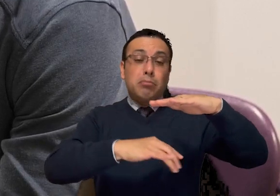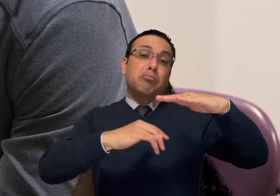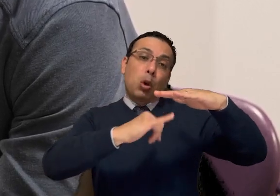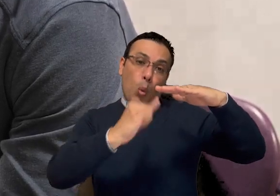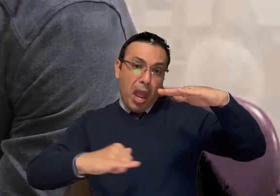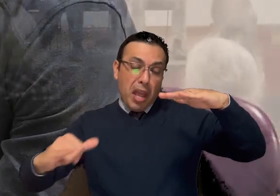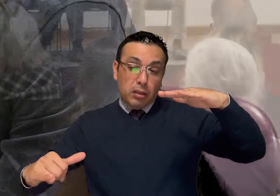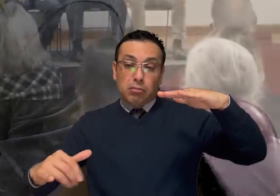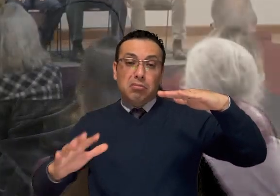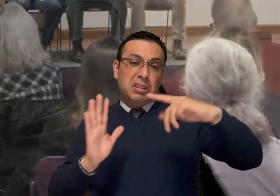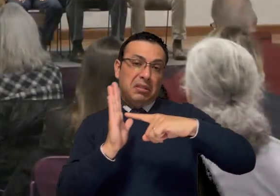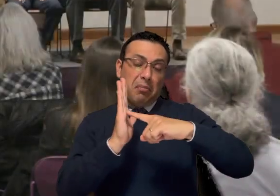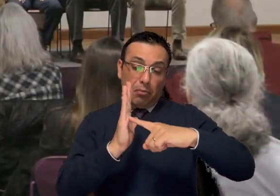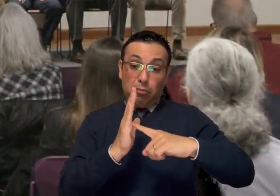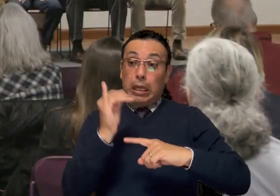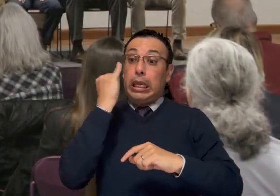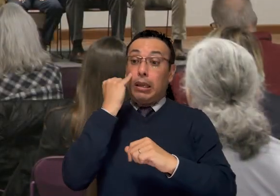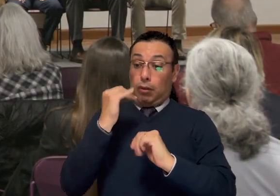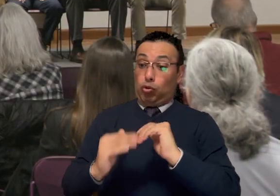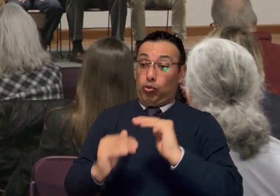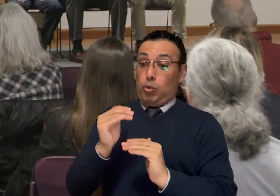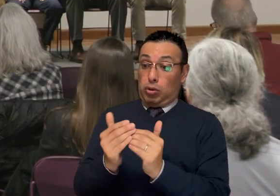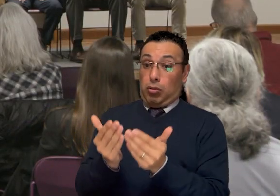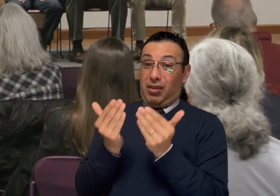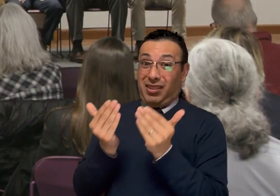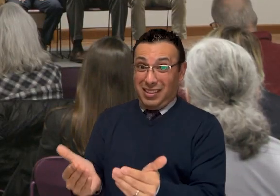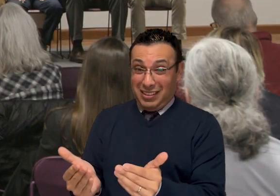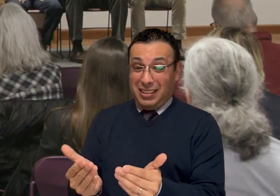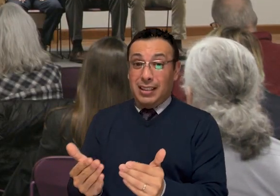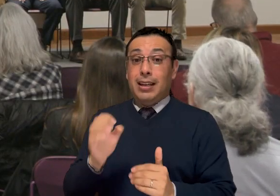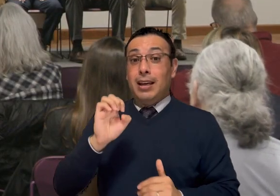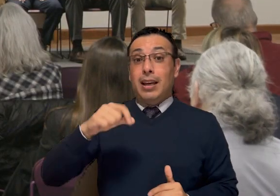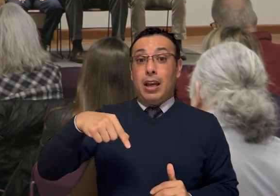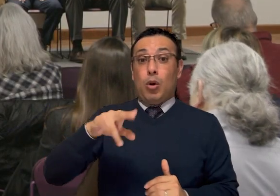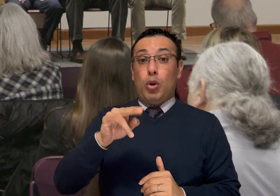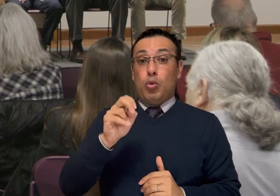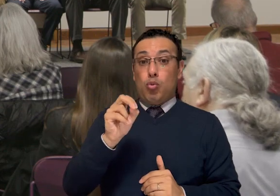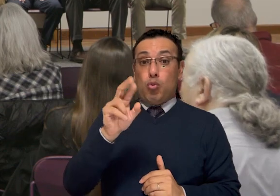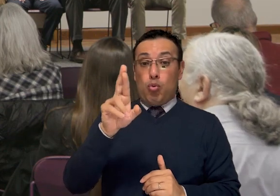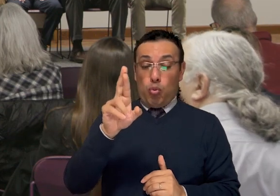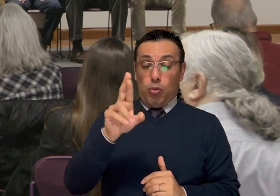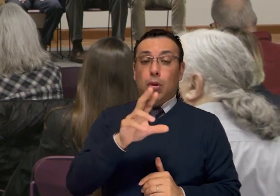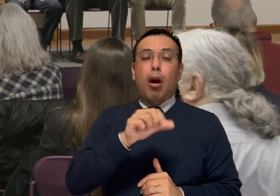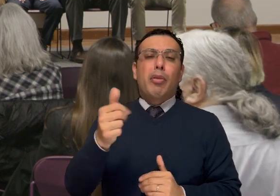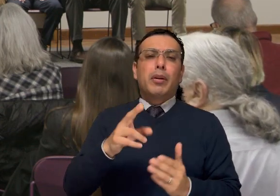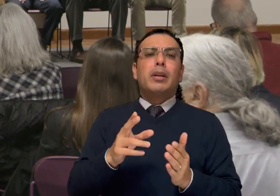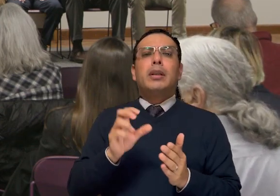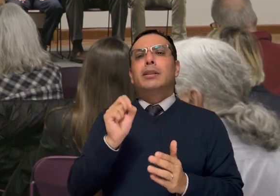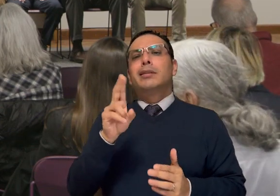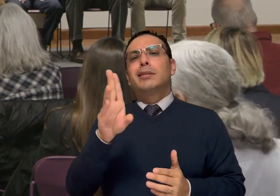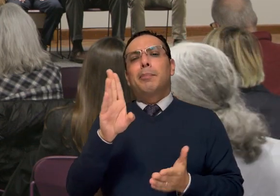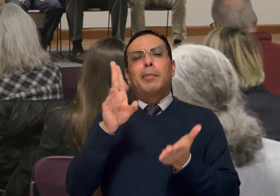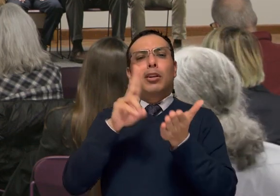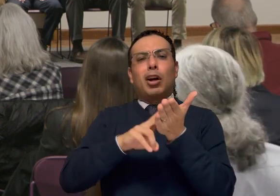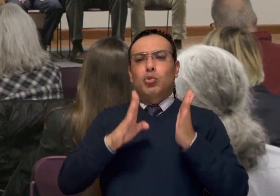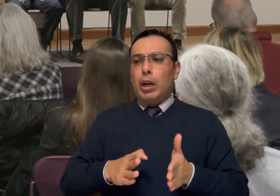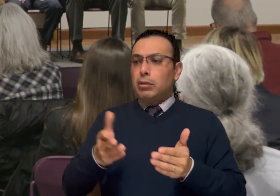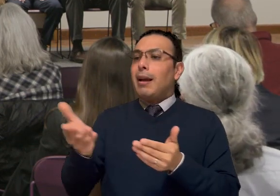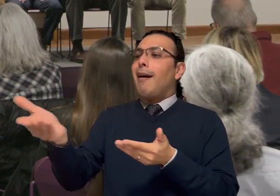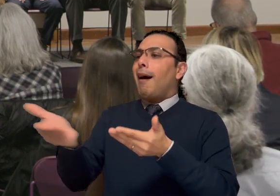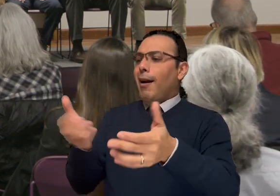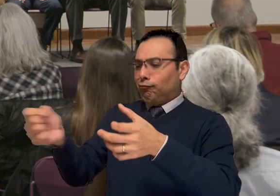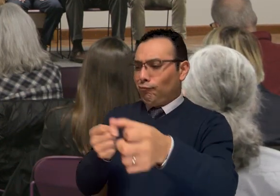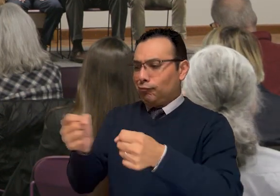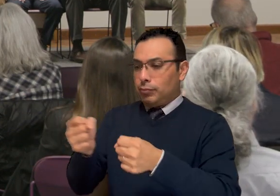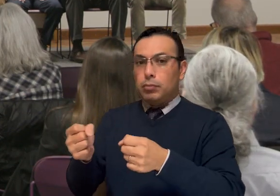a lot of fisheries observers and construction timeframes that they can try to avoid